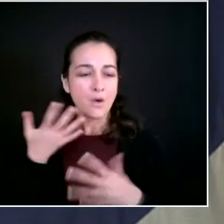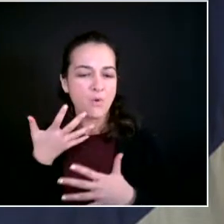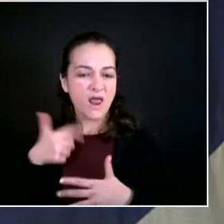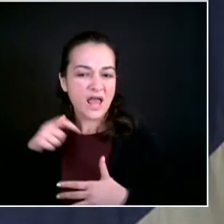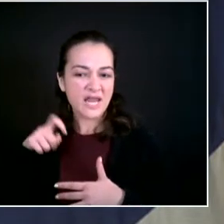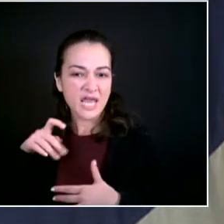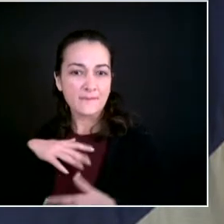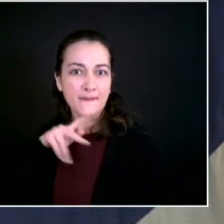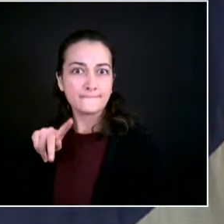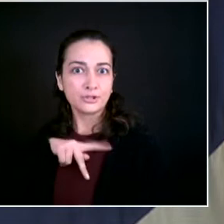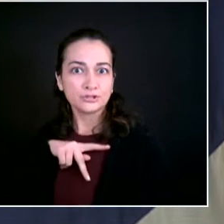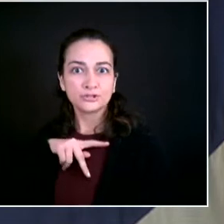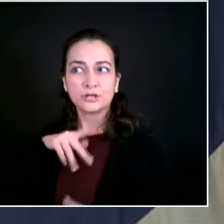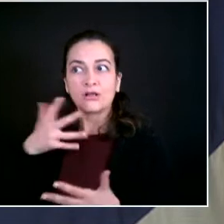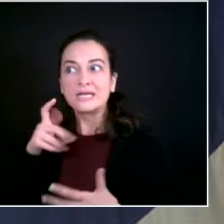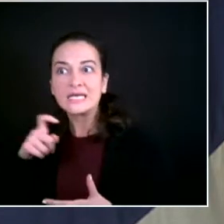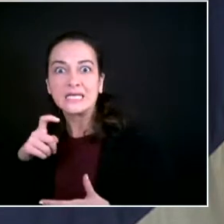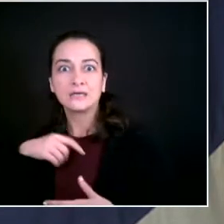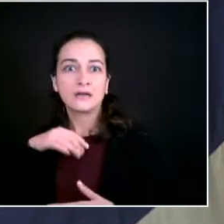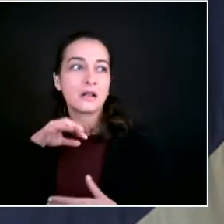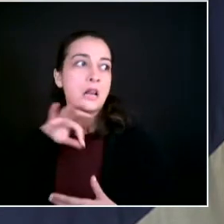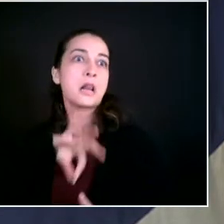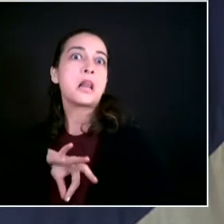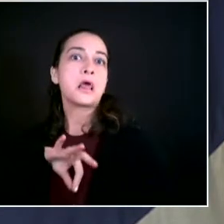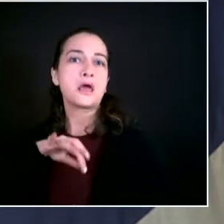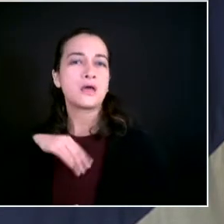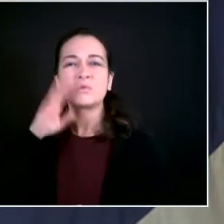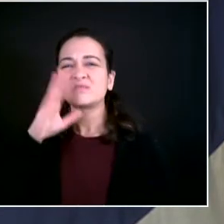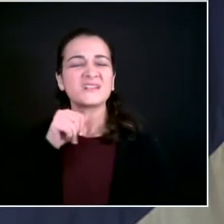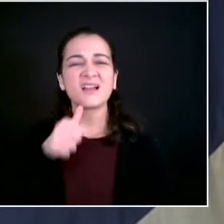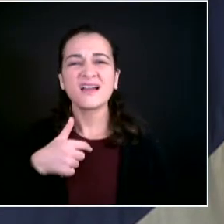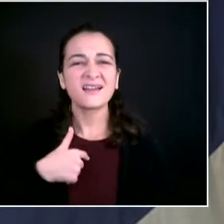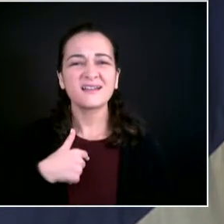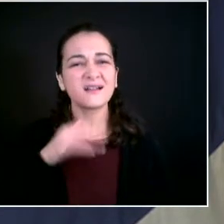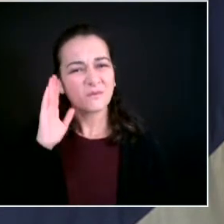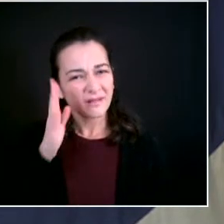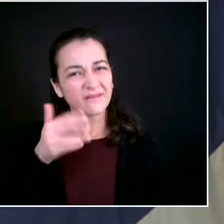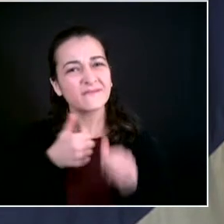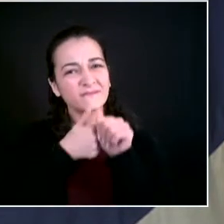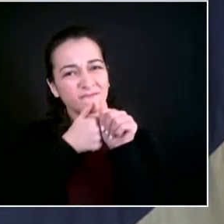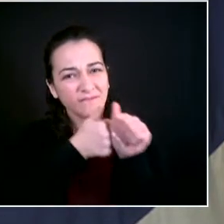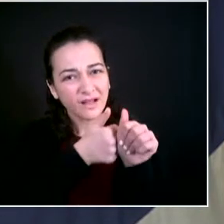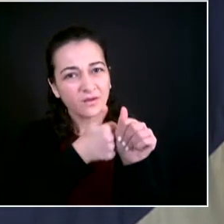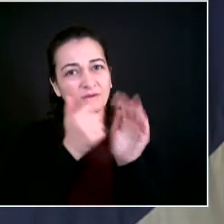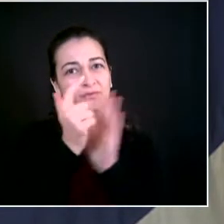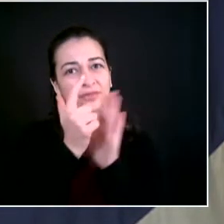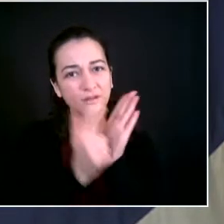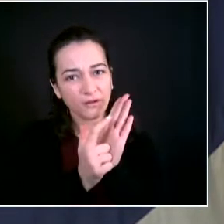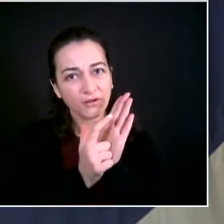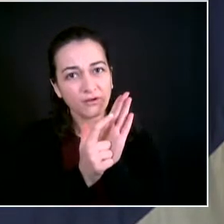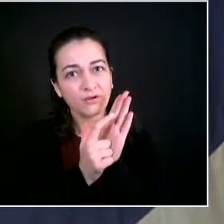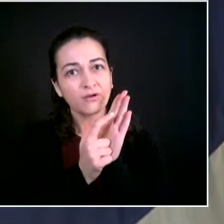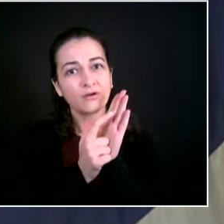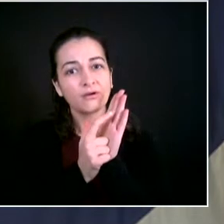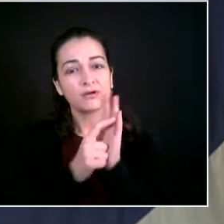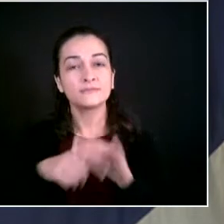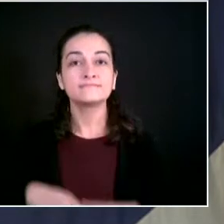facts because many sensational and false claims have been made. So let me be